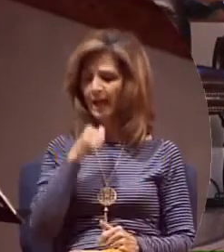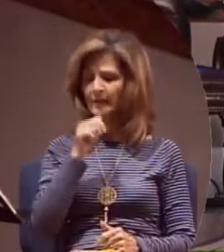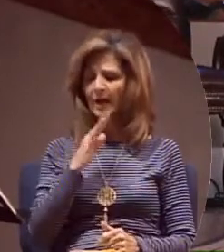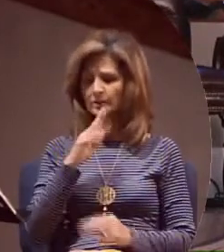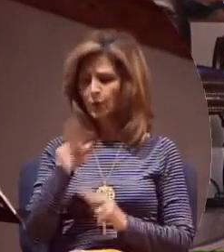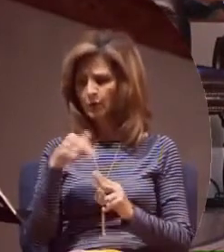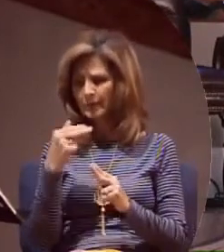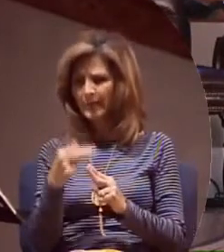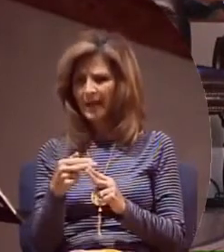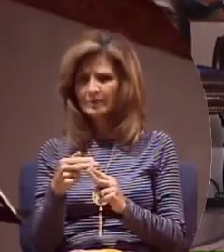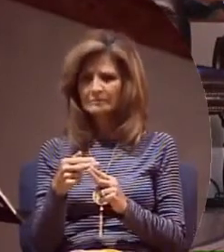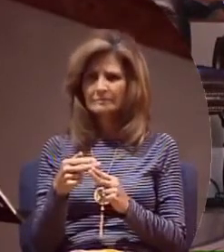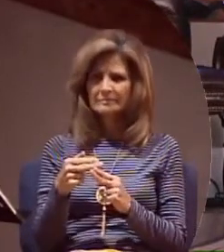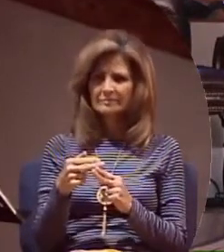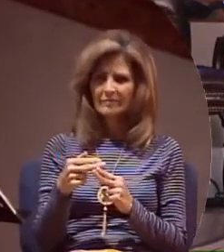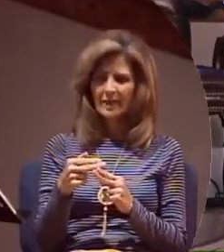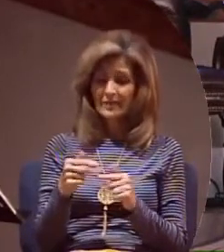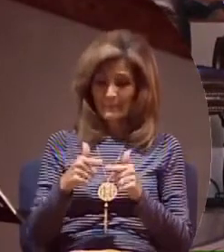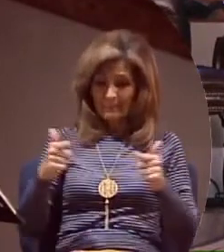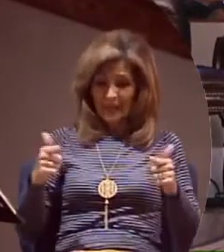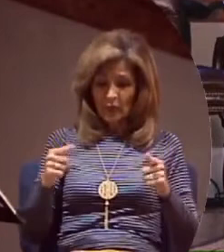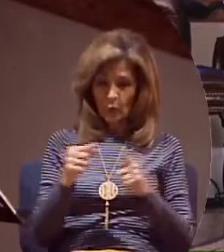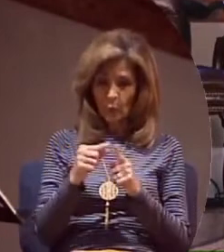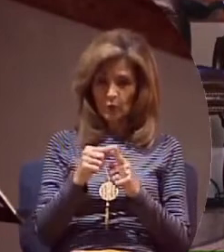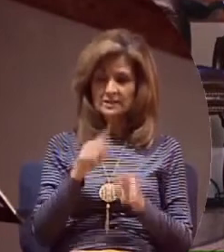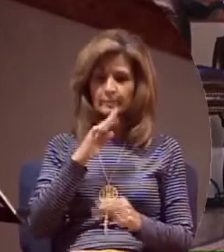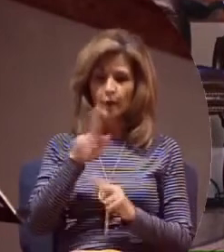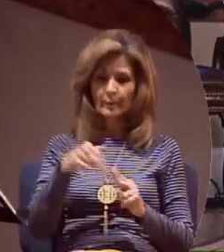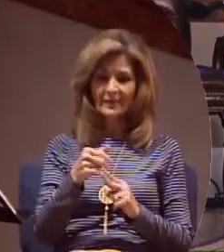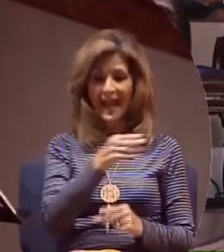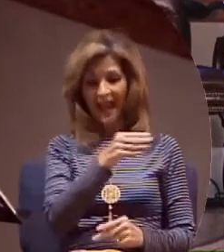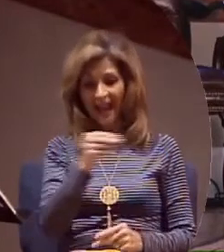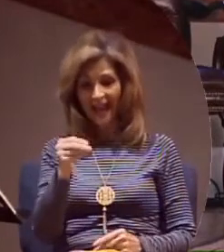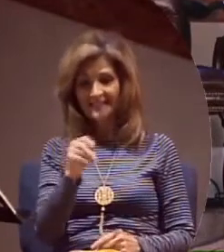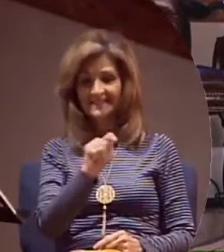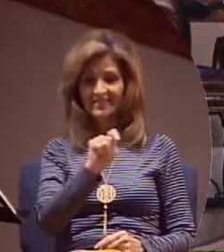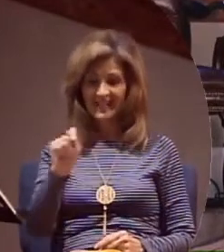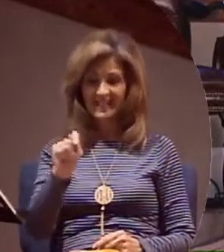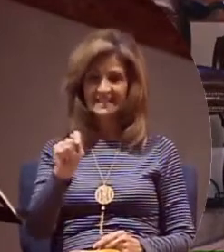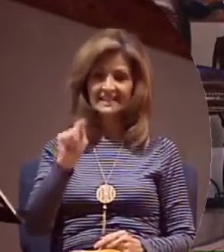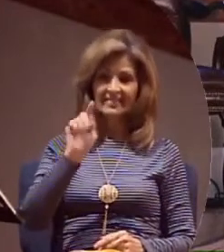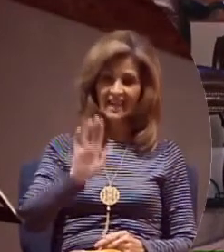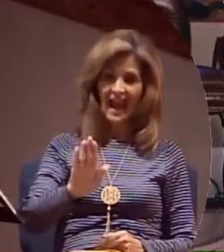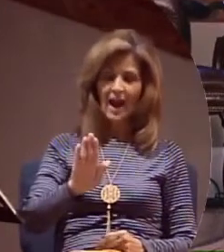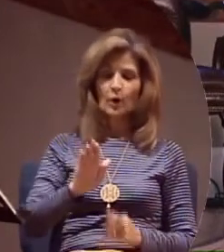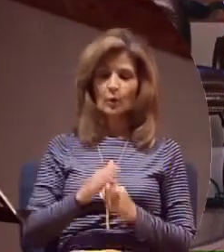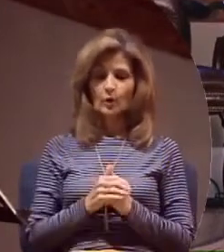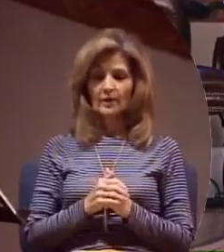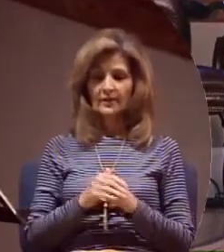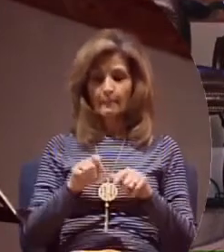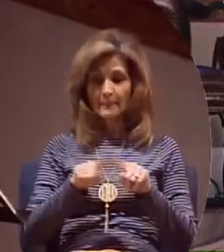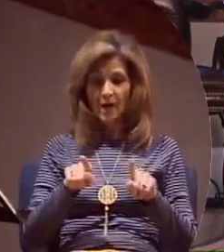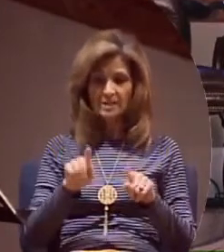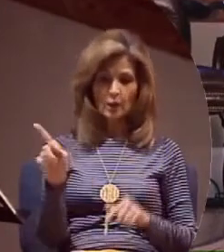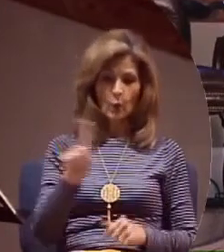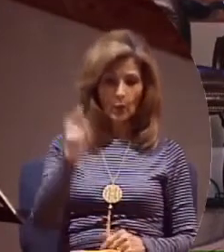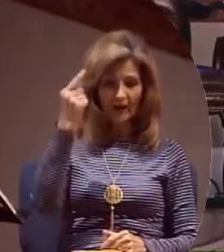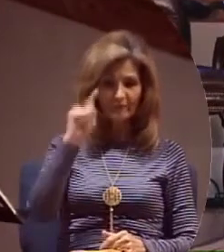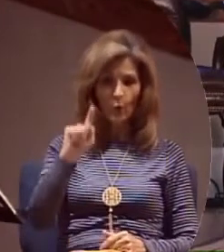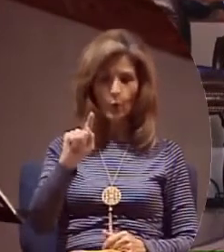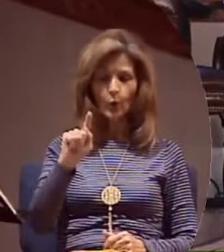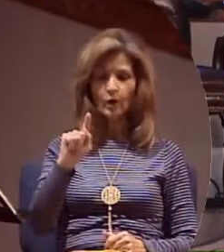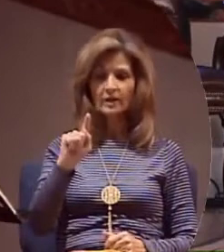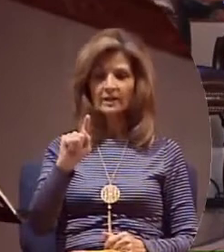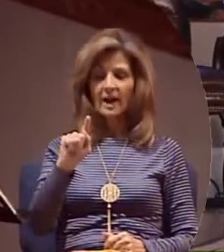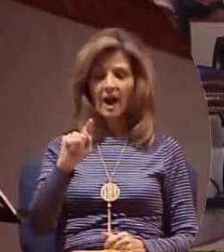about the big words. I'm talking about the ands and the these and the thous and the buts and the wherefores